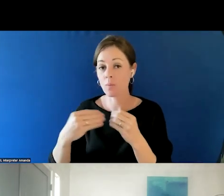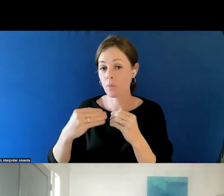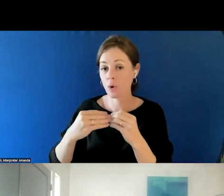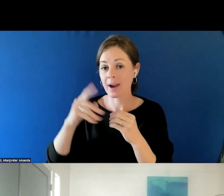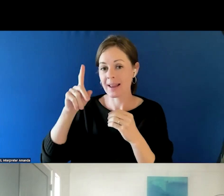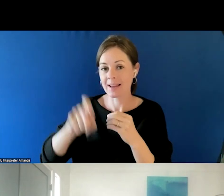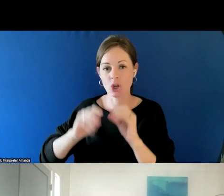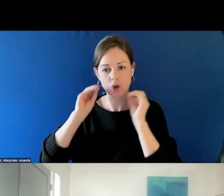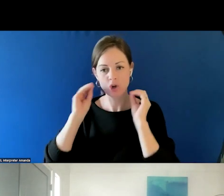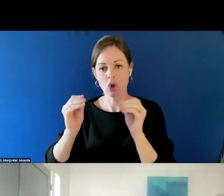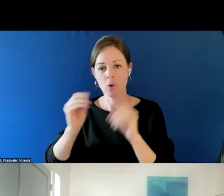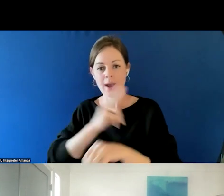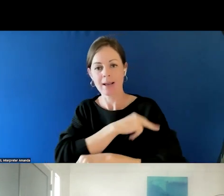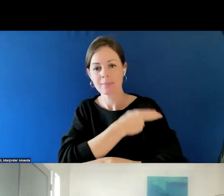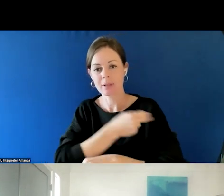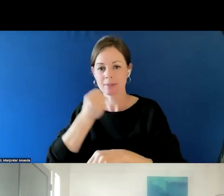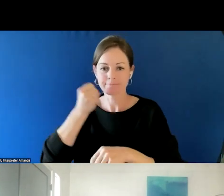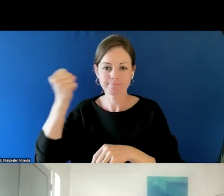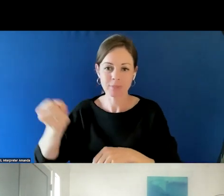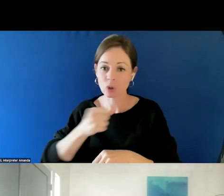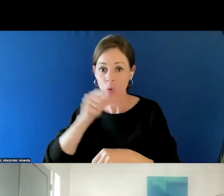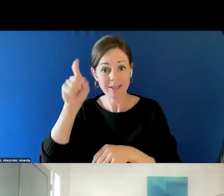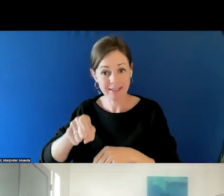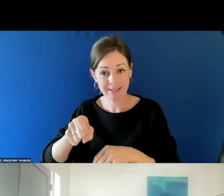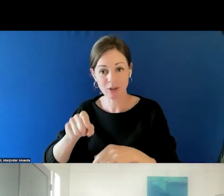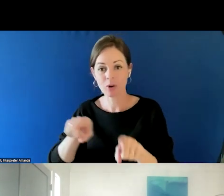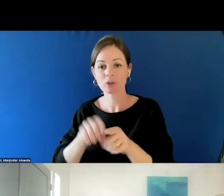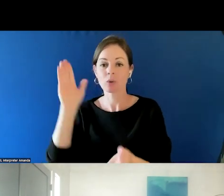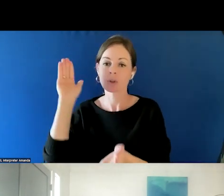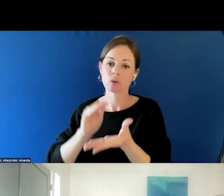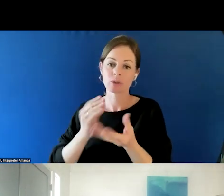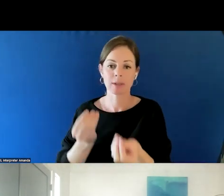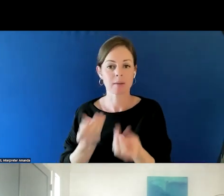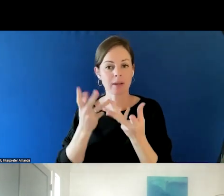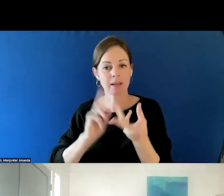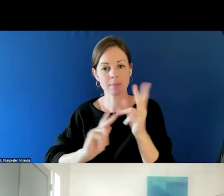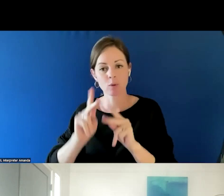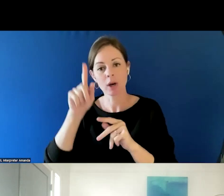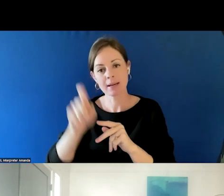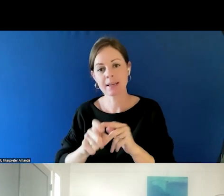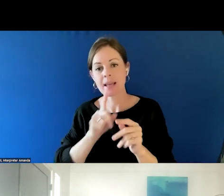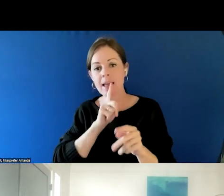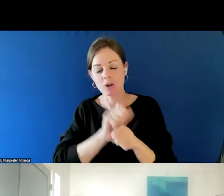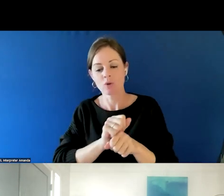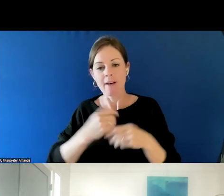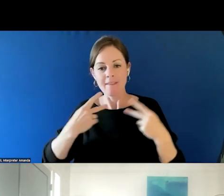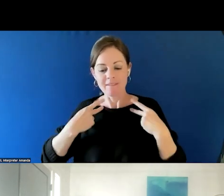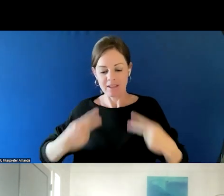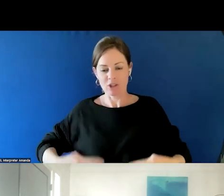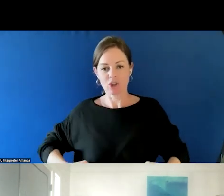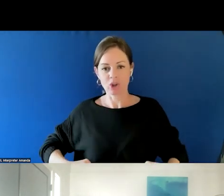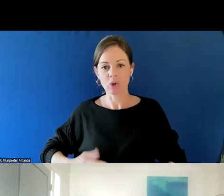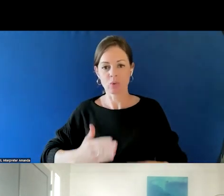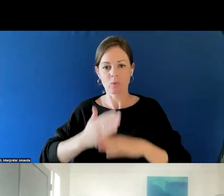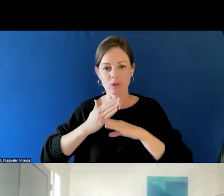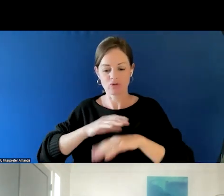no hospitalization inpatient. We also reduce the number of people needing physical restraints from usually 15 or 20%